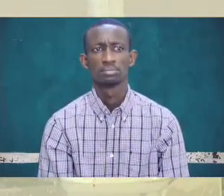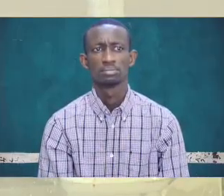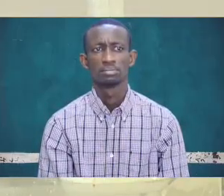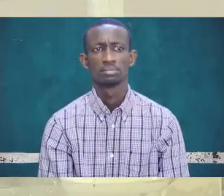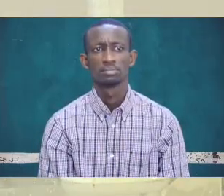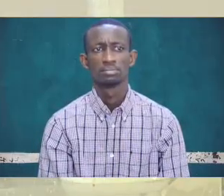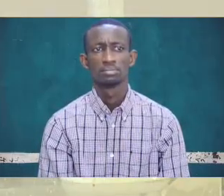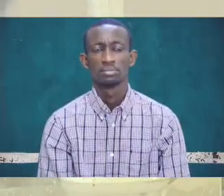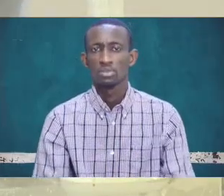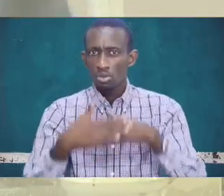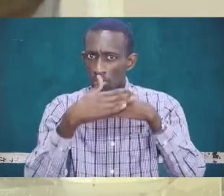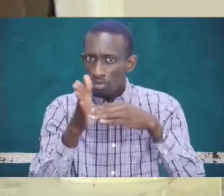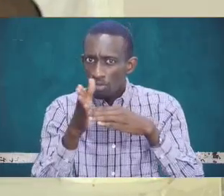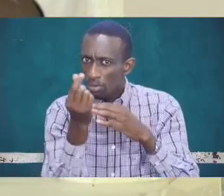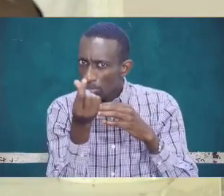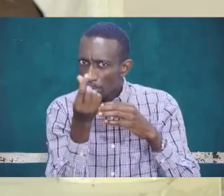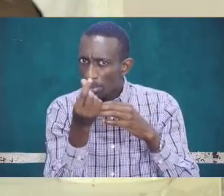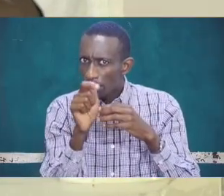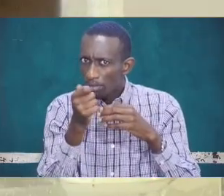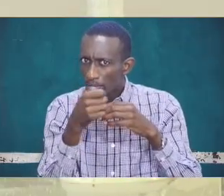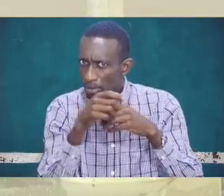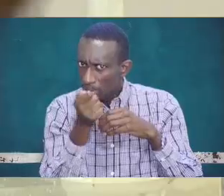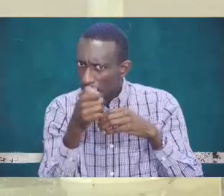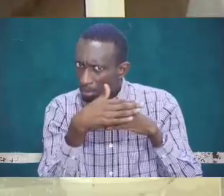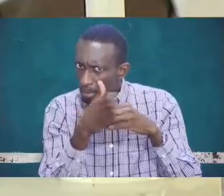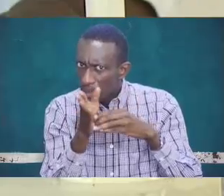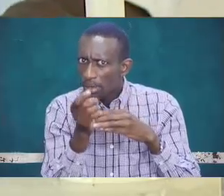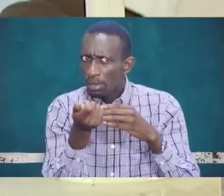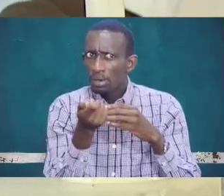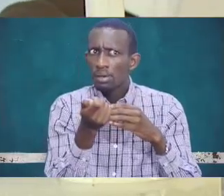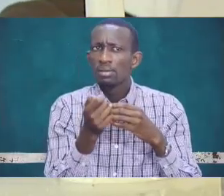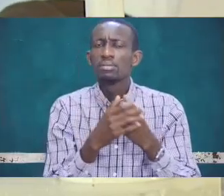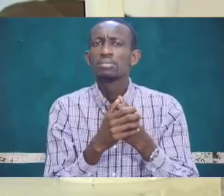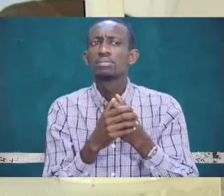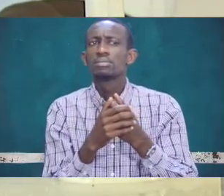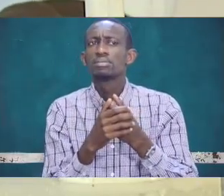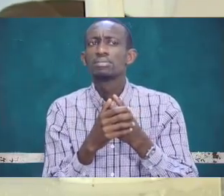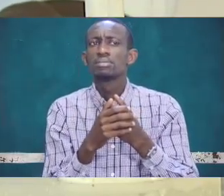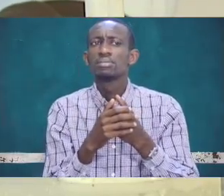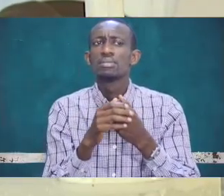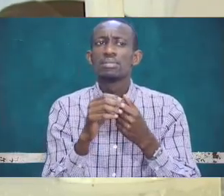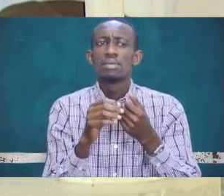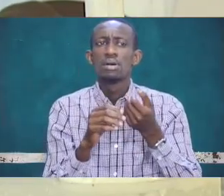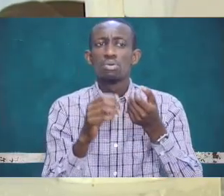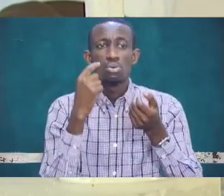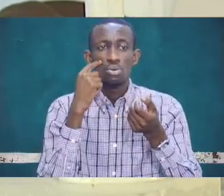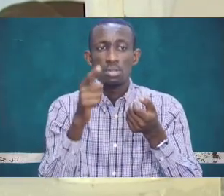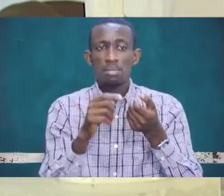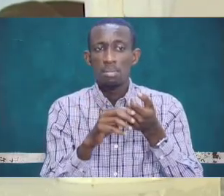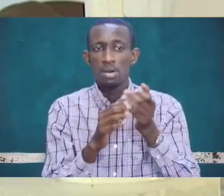So you have to open a little bit so that the oil doesn't go down completely.